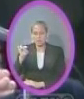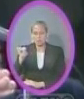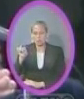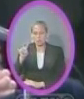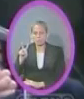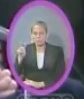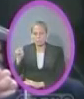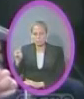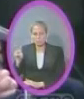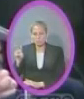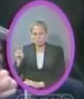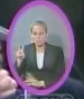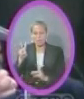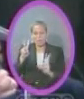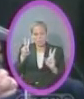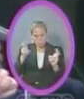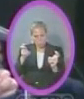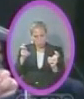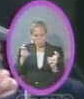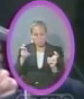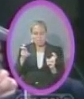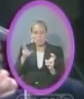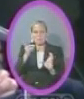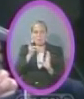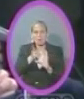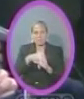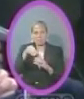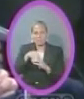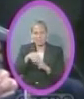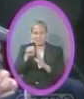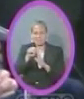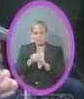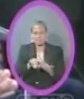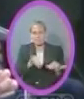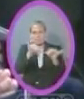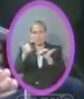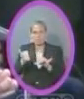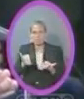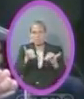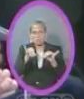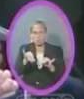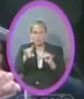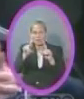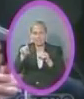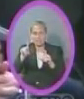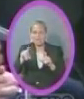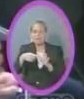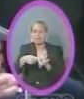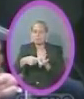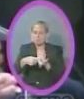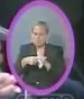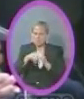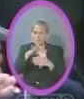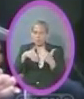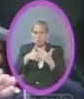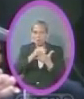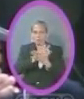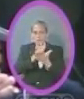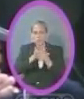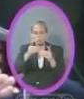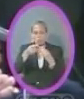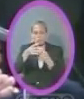1008.22, and I'm quoting the statute, participation in the statewide standardized assessment program is mandatory for all school districts and all